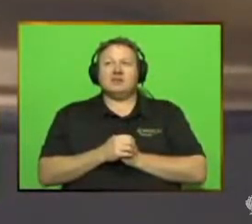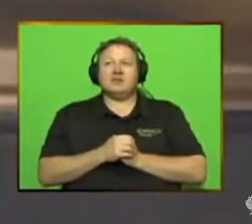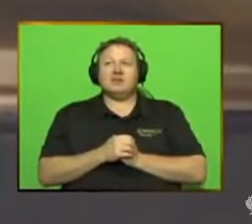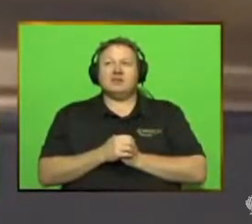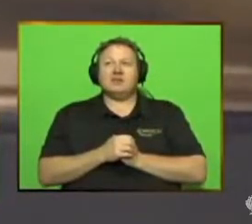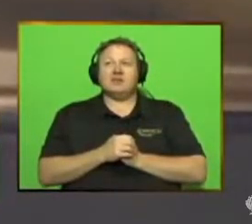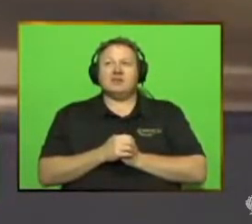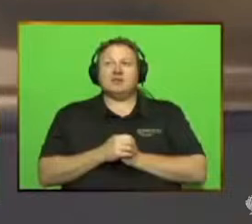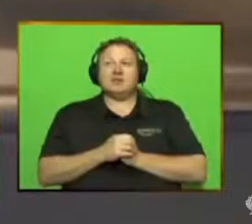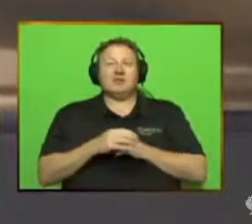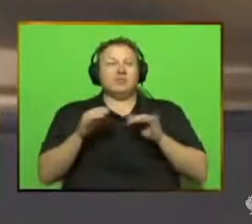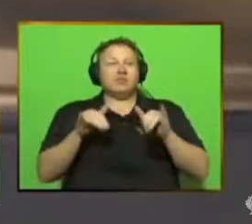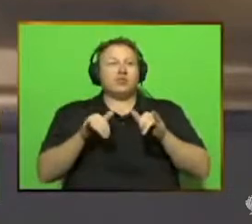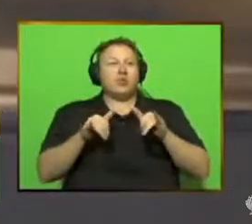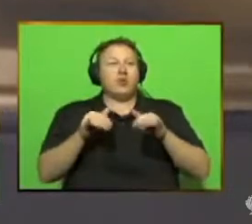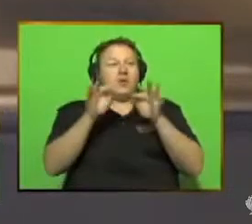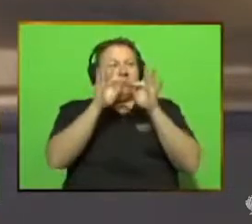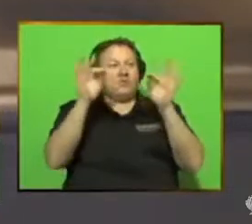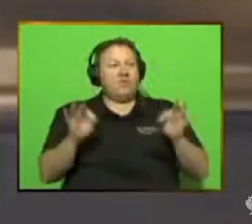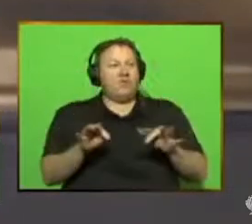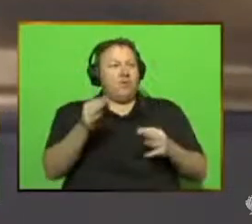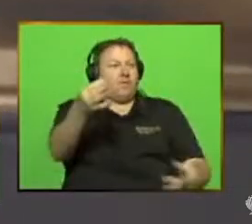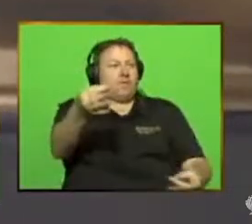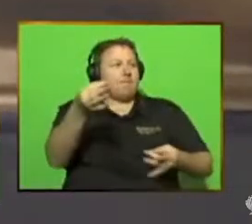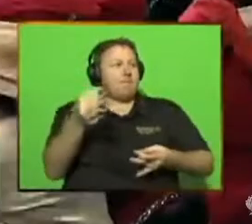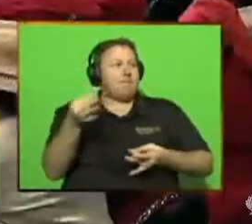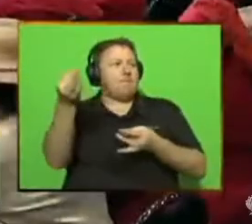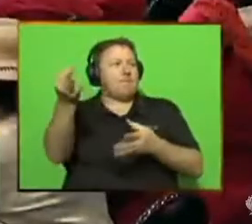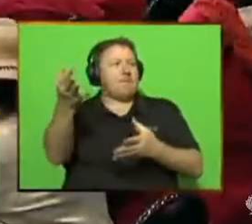We will wait for the form.